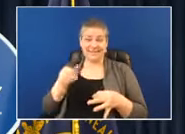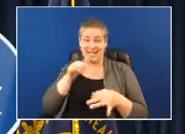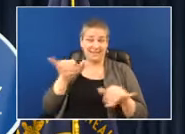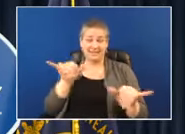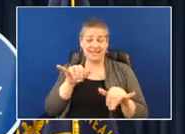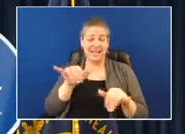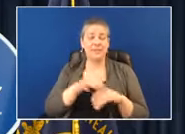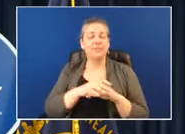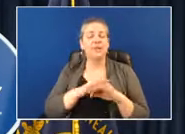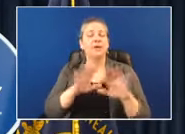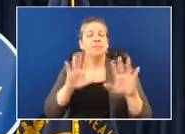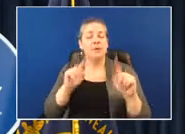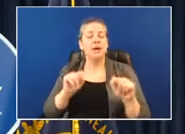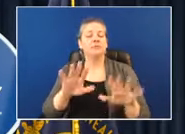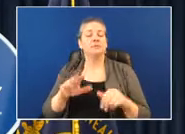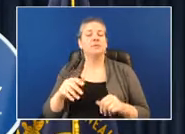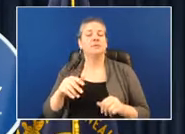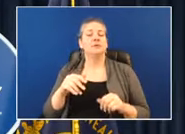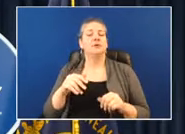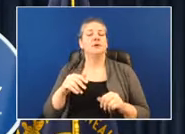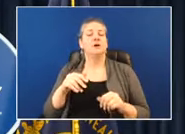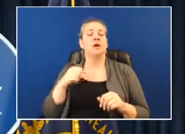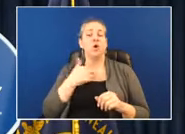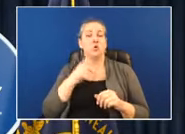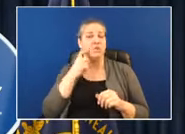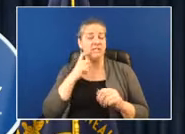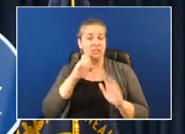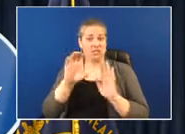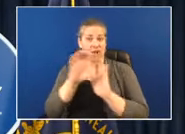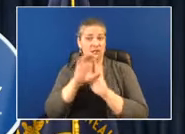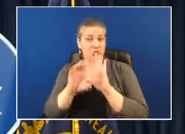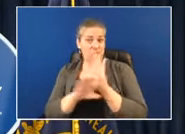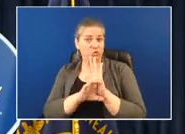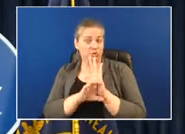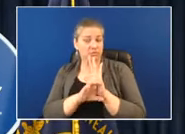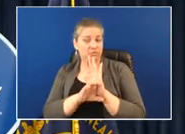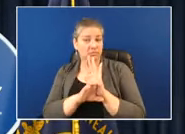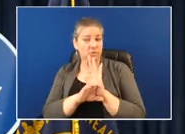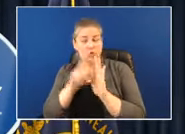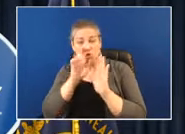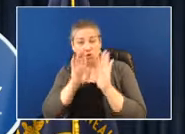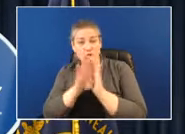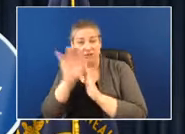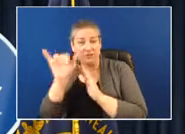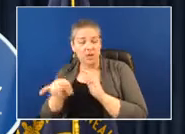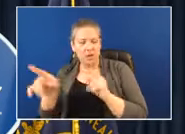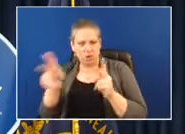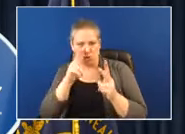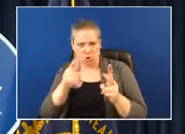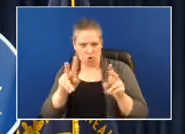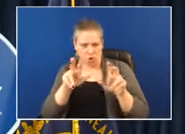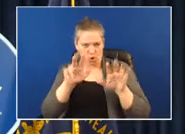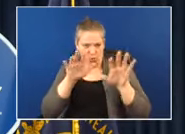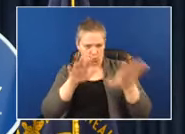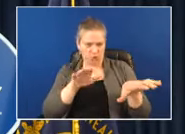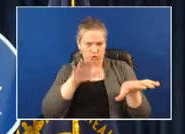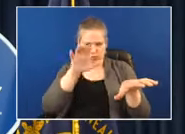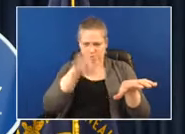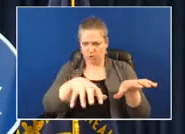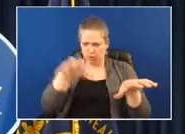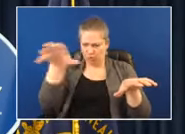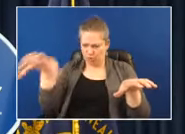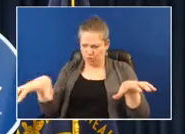our drafters of the most recent Constitution had seen different branches try to become the dominant